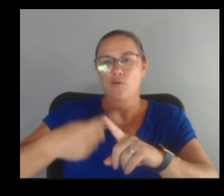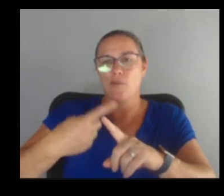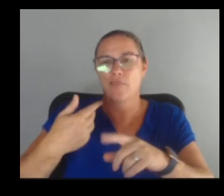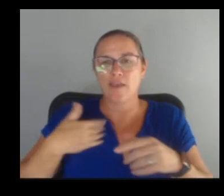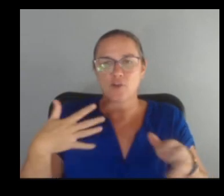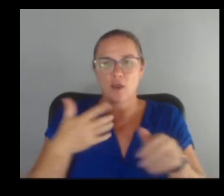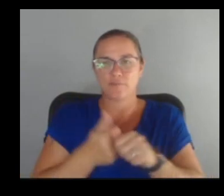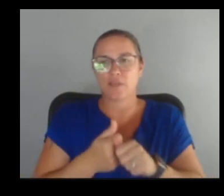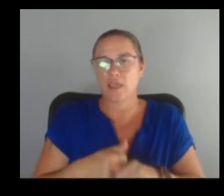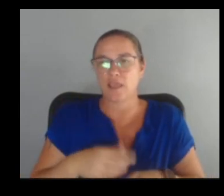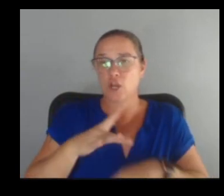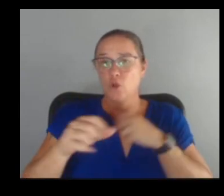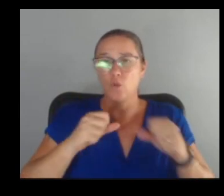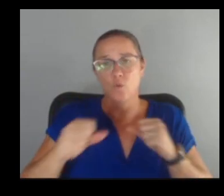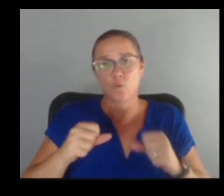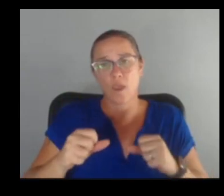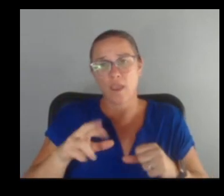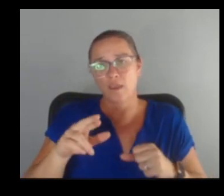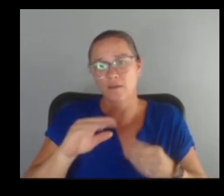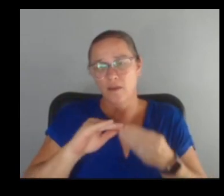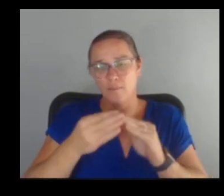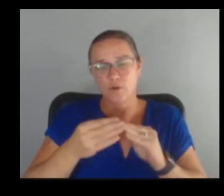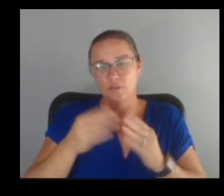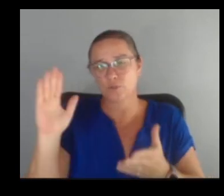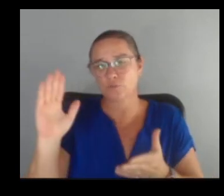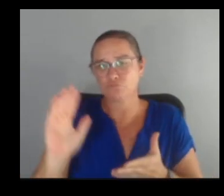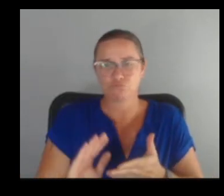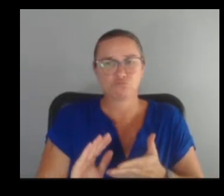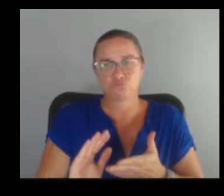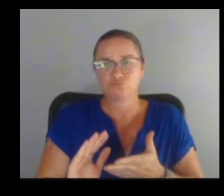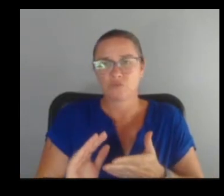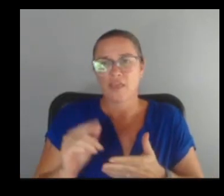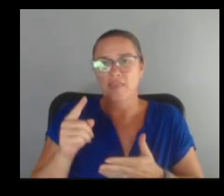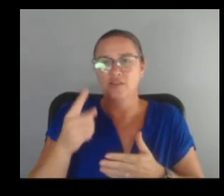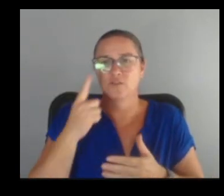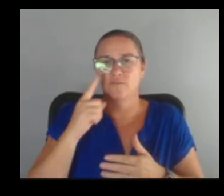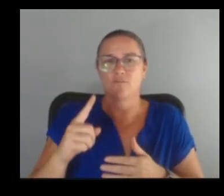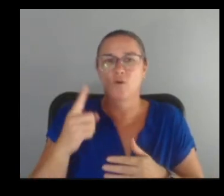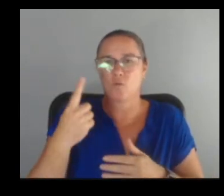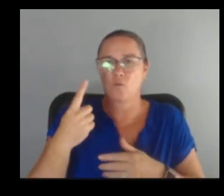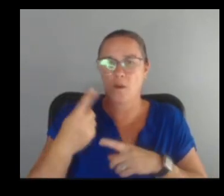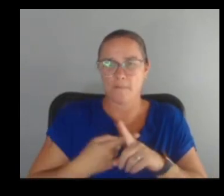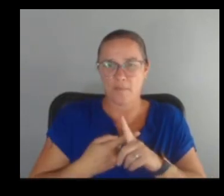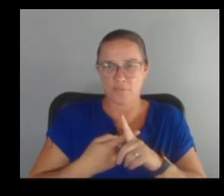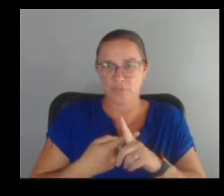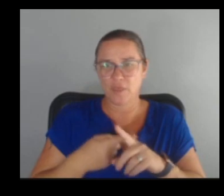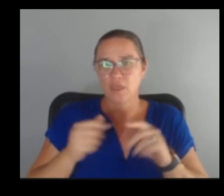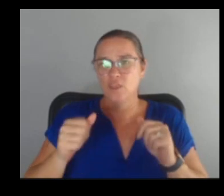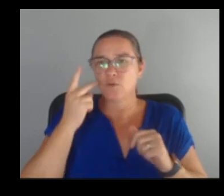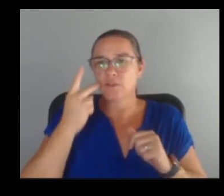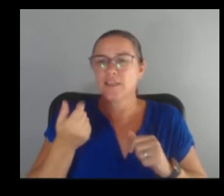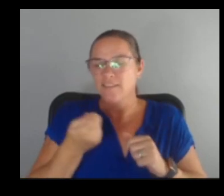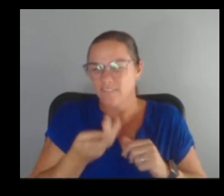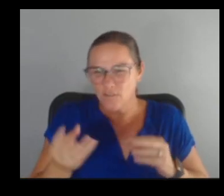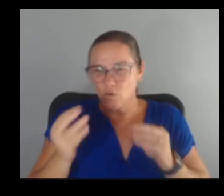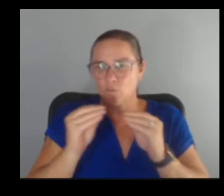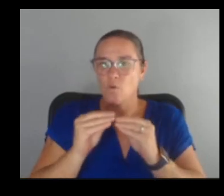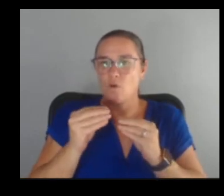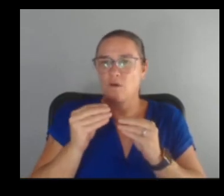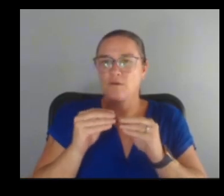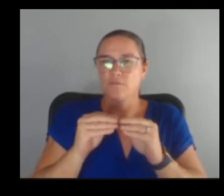rates have been fairly slow still. This is the last month events under the summit. You see a few more events clustering